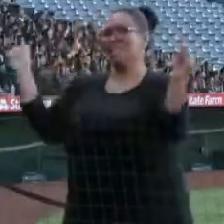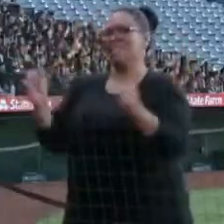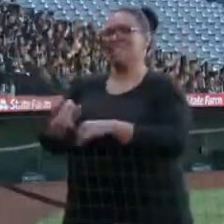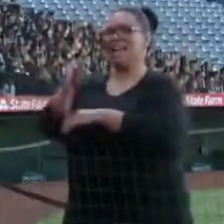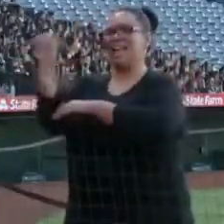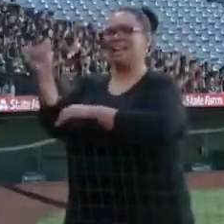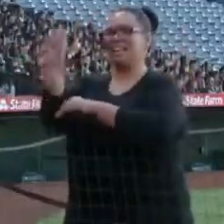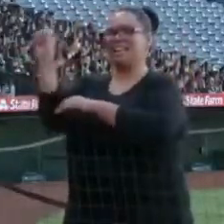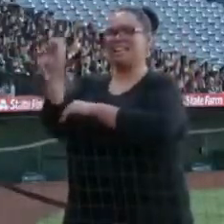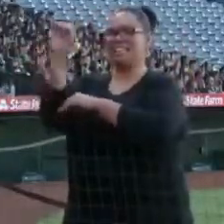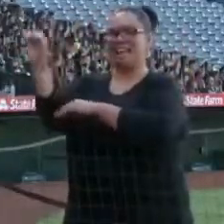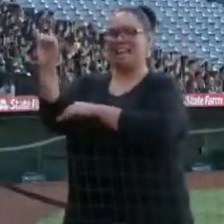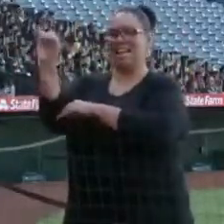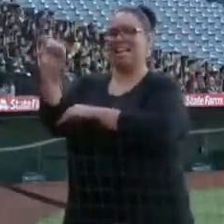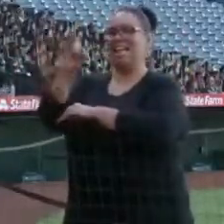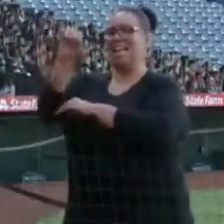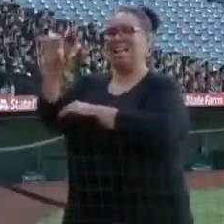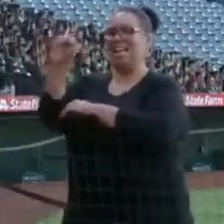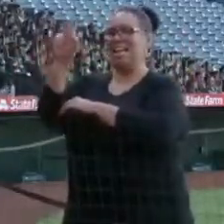Gonzalez.